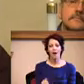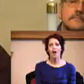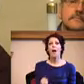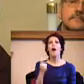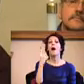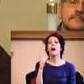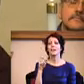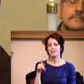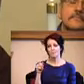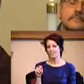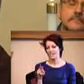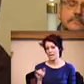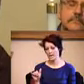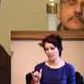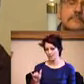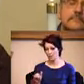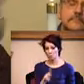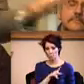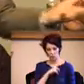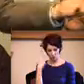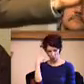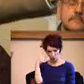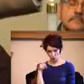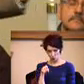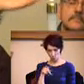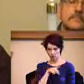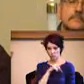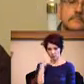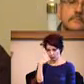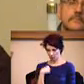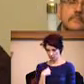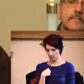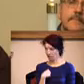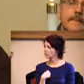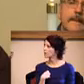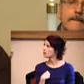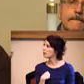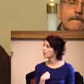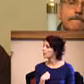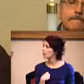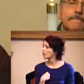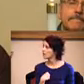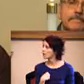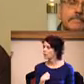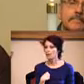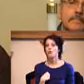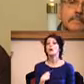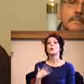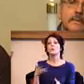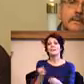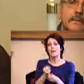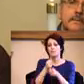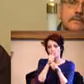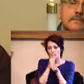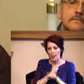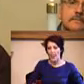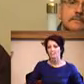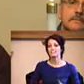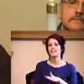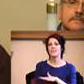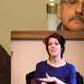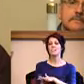it is to me so my prayer is that we get blessed this morning morning and we get blessed with our